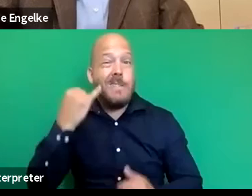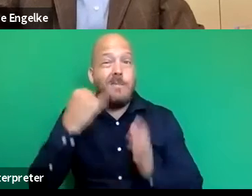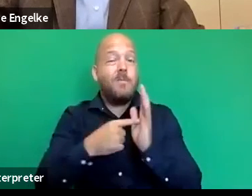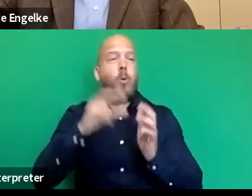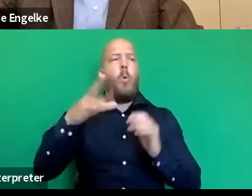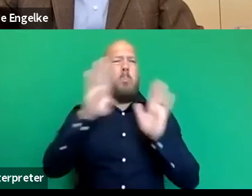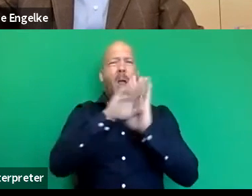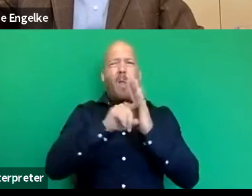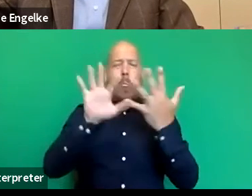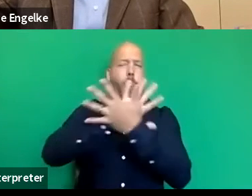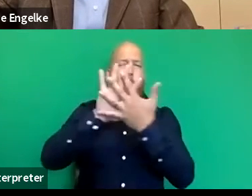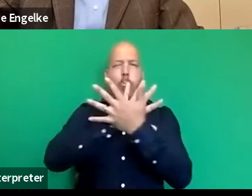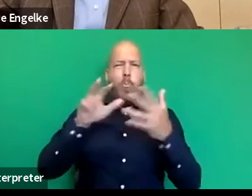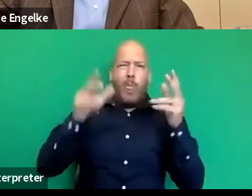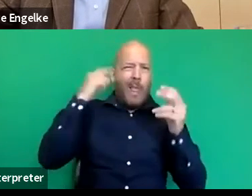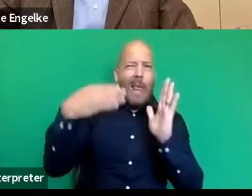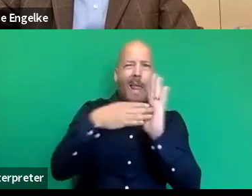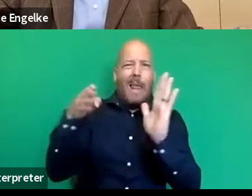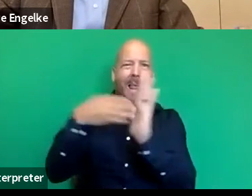call quality issues where the